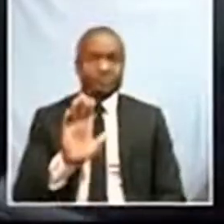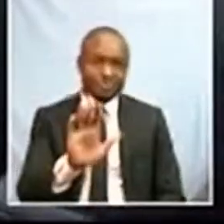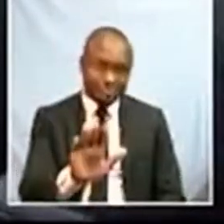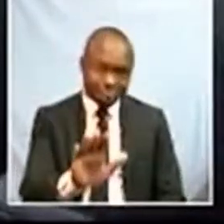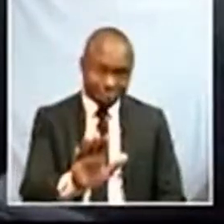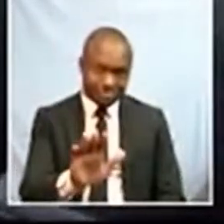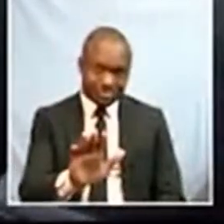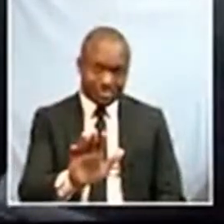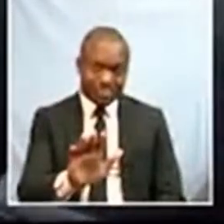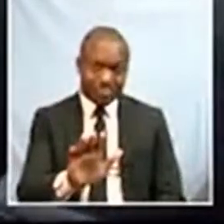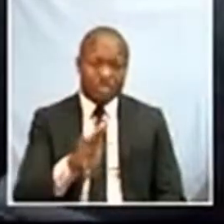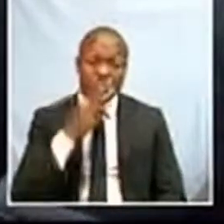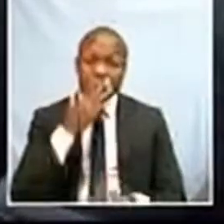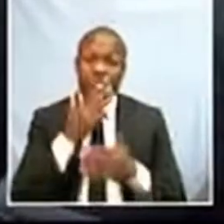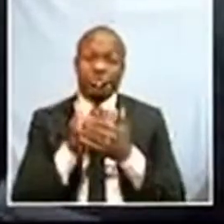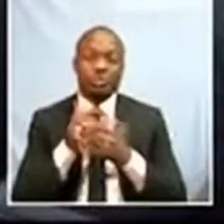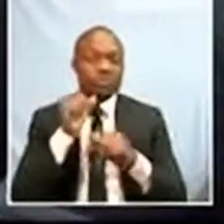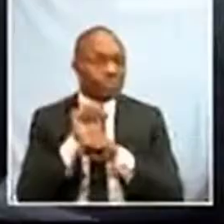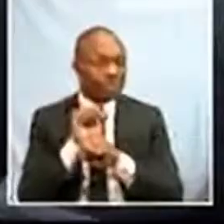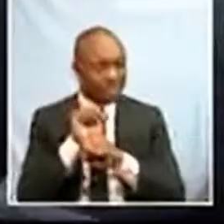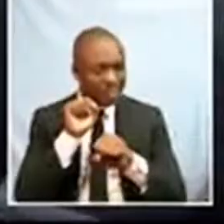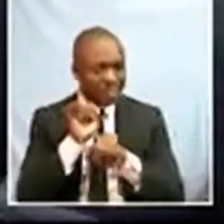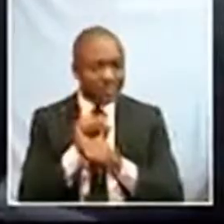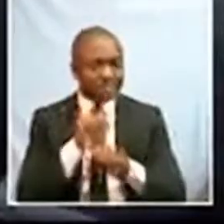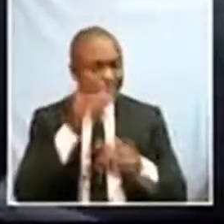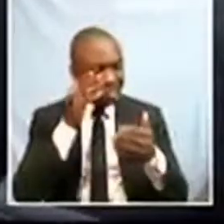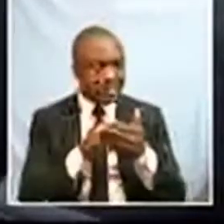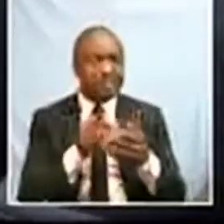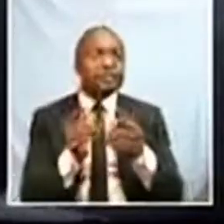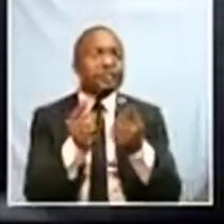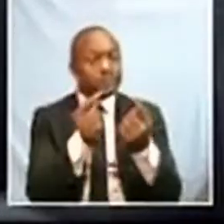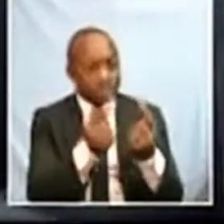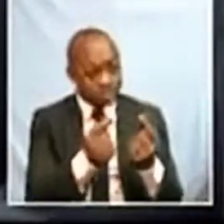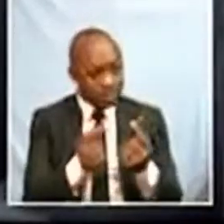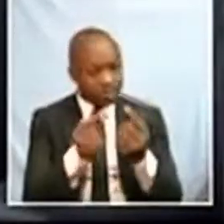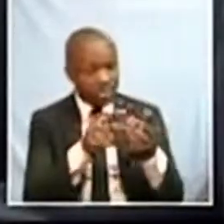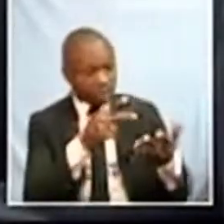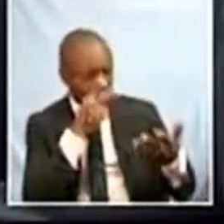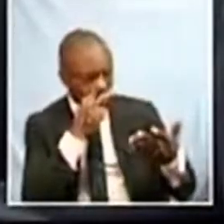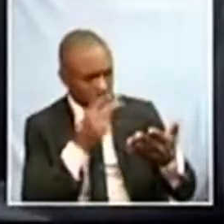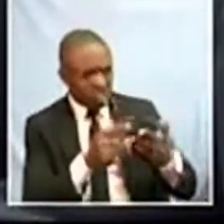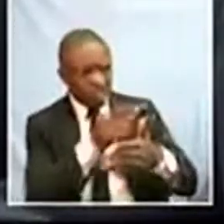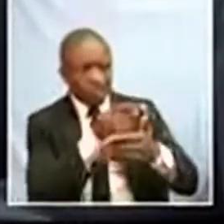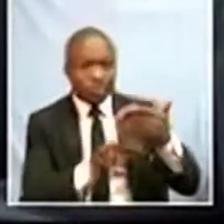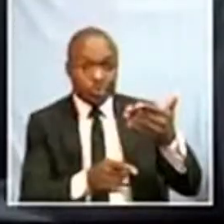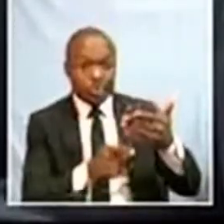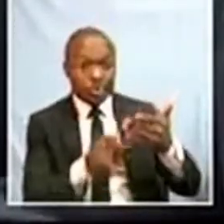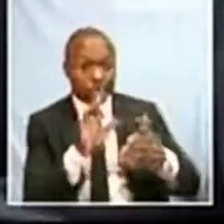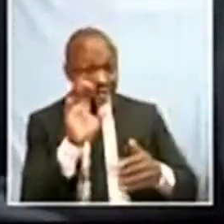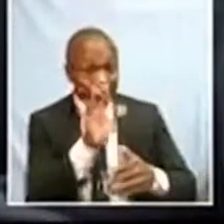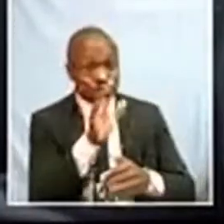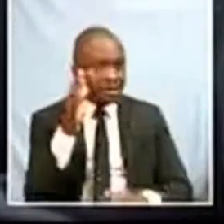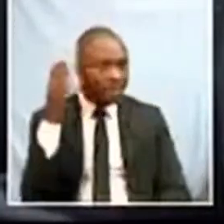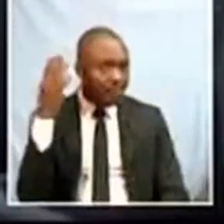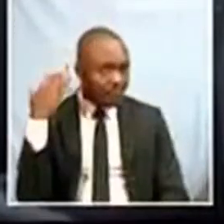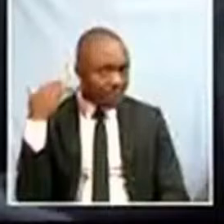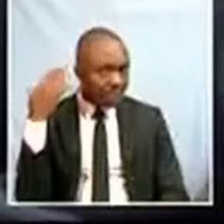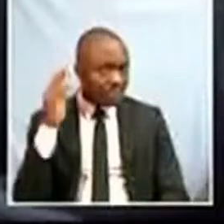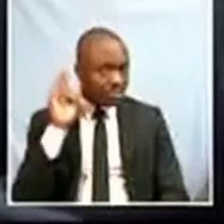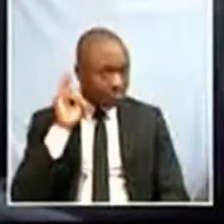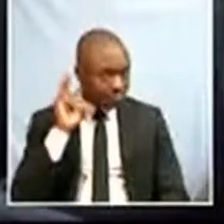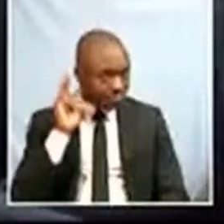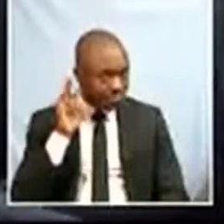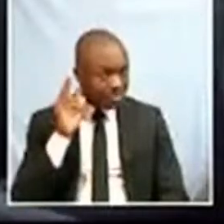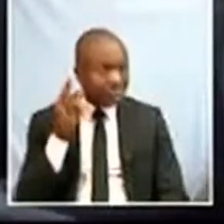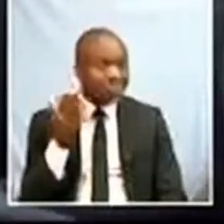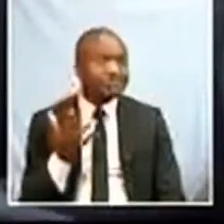due diligence in this case would be to look at what was his past history in